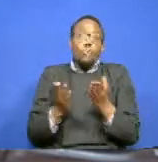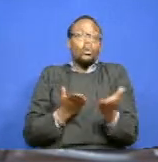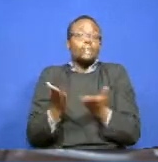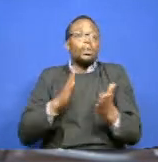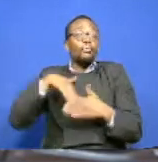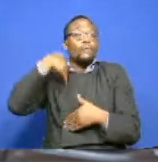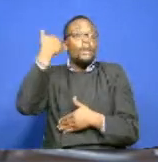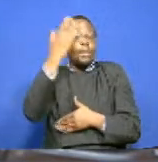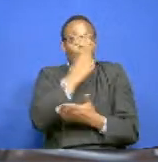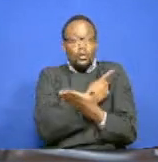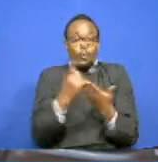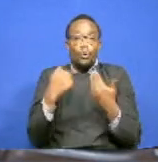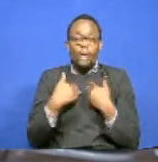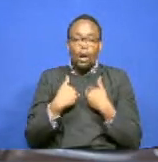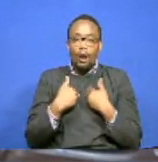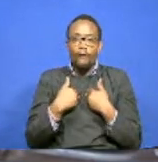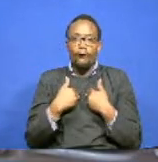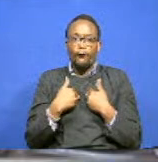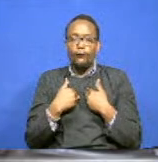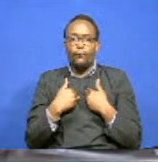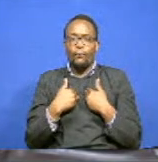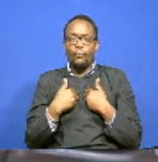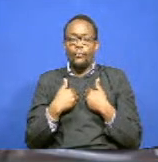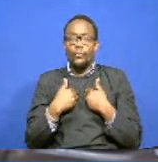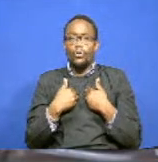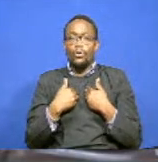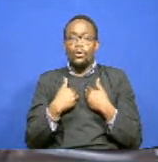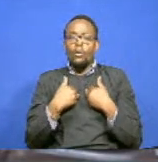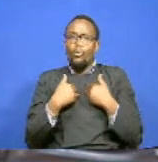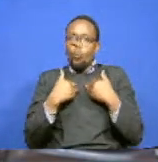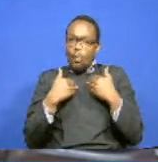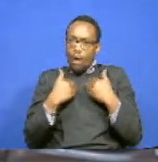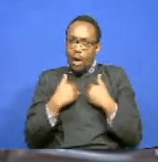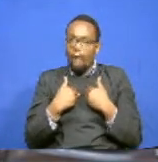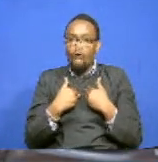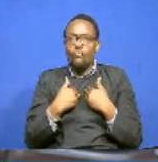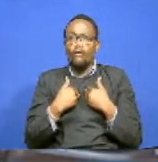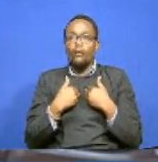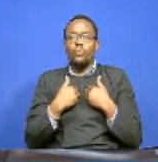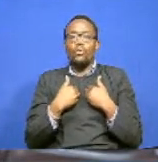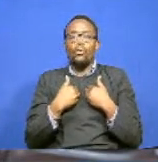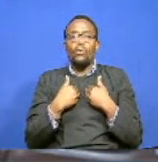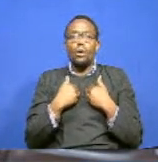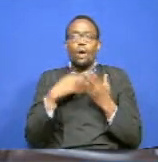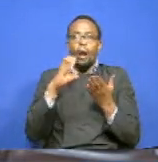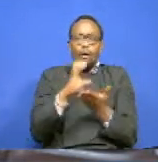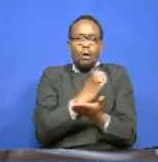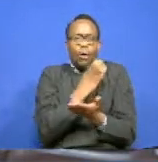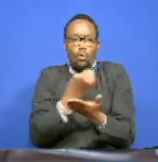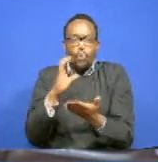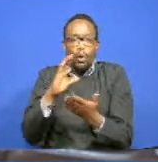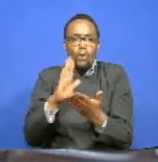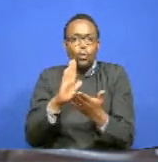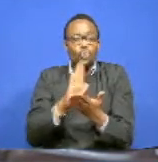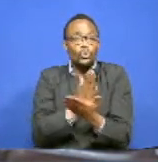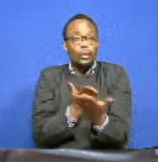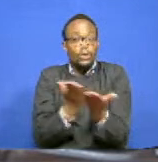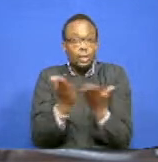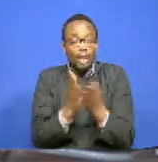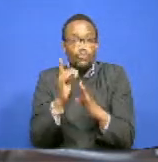week, we shall have a candlelit Advent carol service at 6